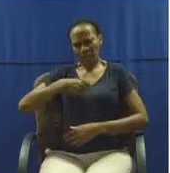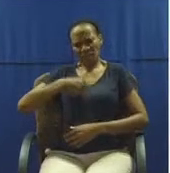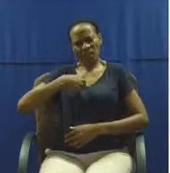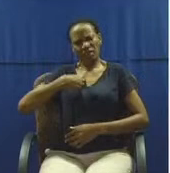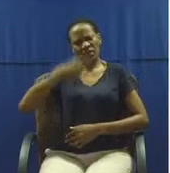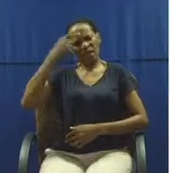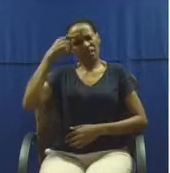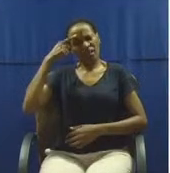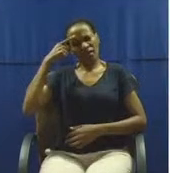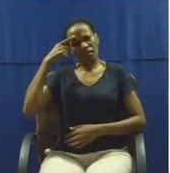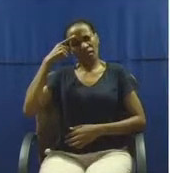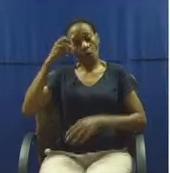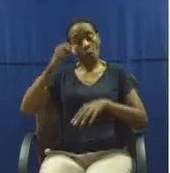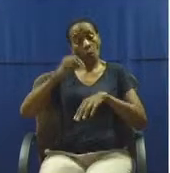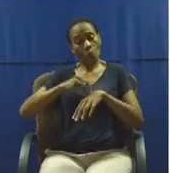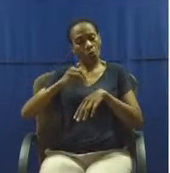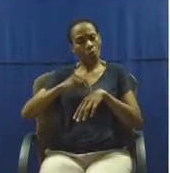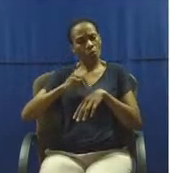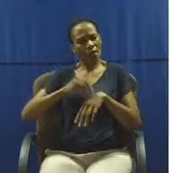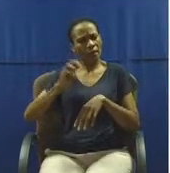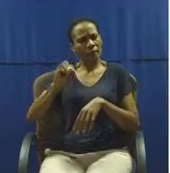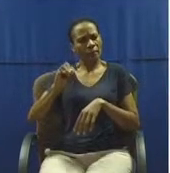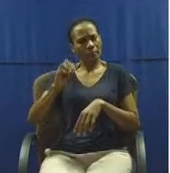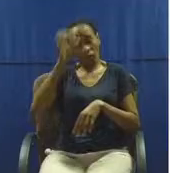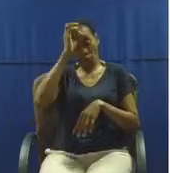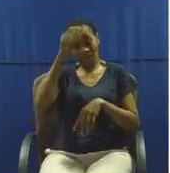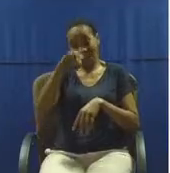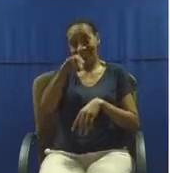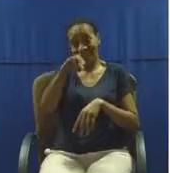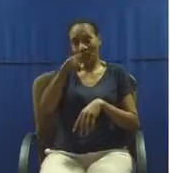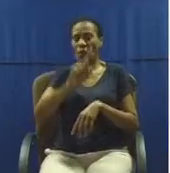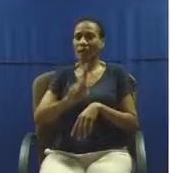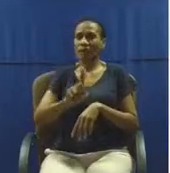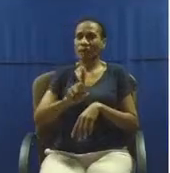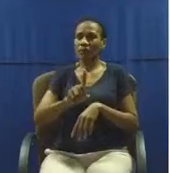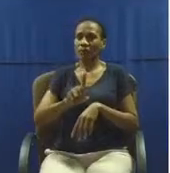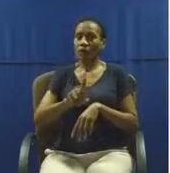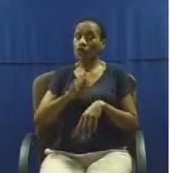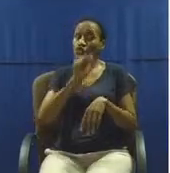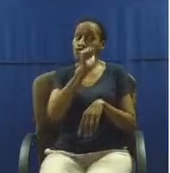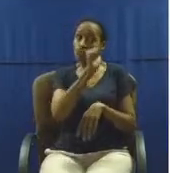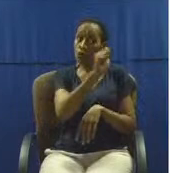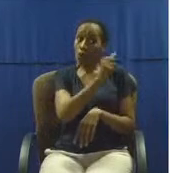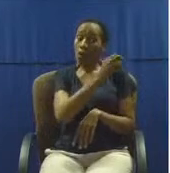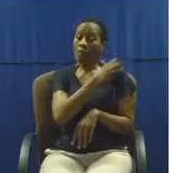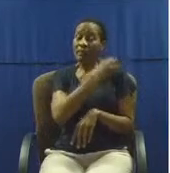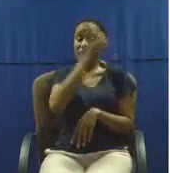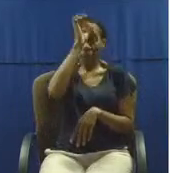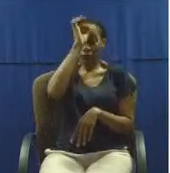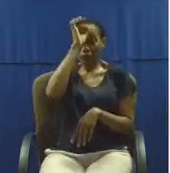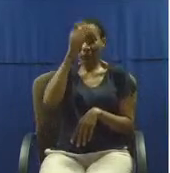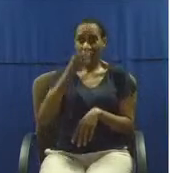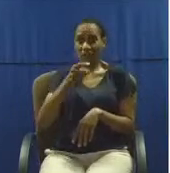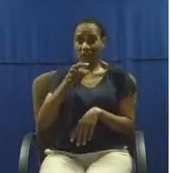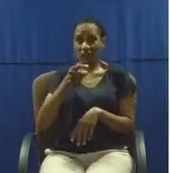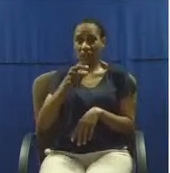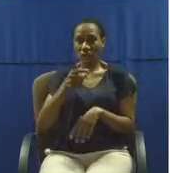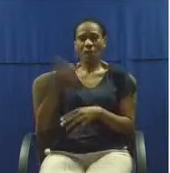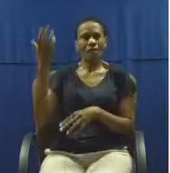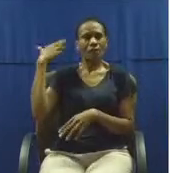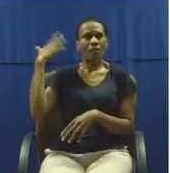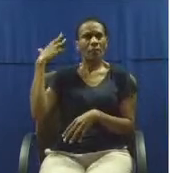that part of the problem in the police is that your Minister of Police was a